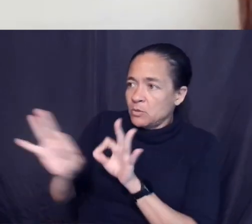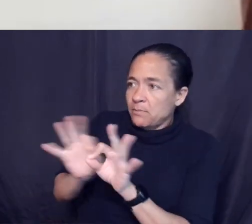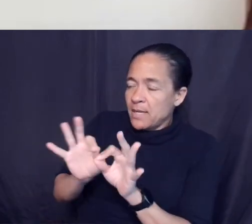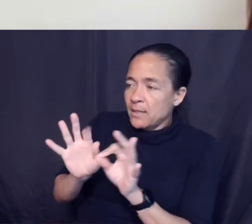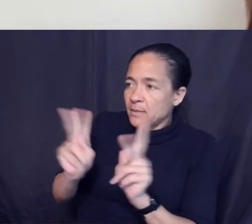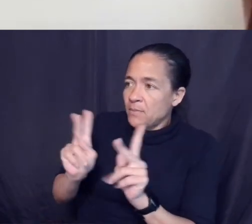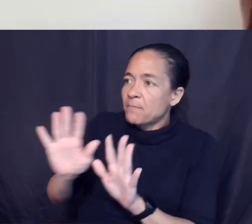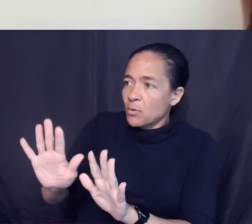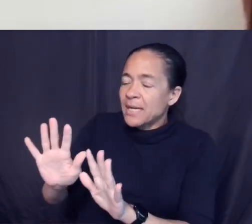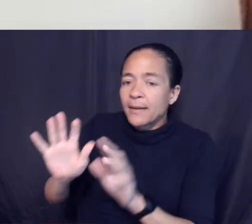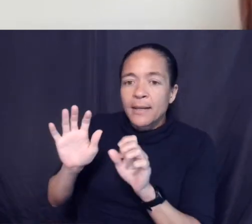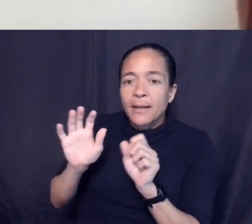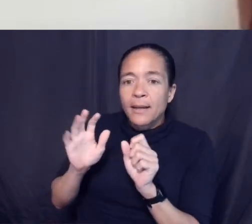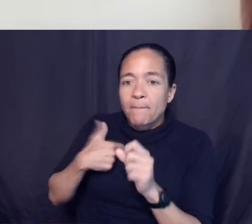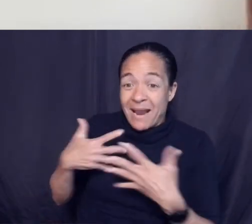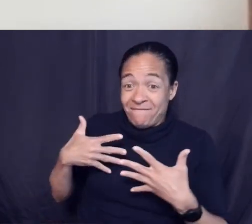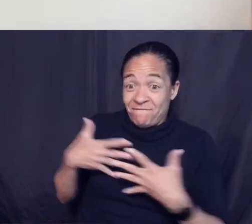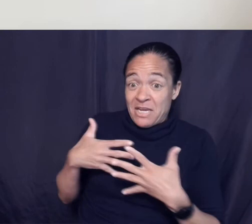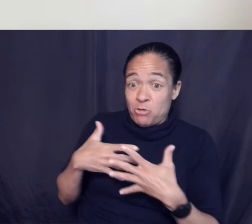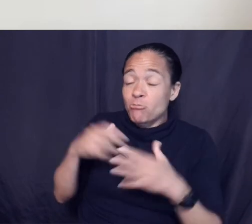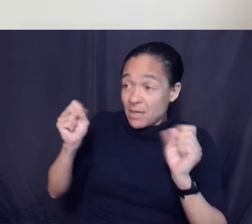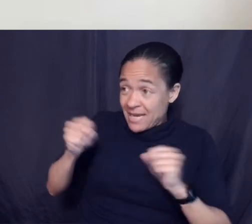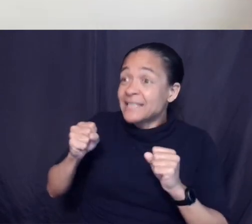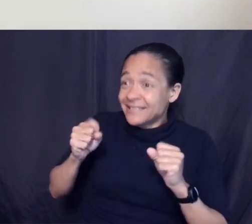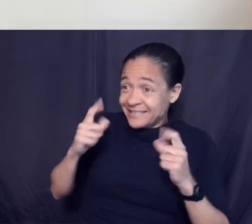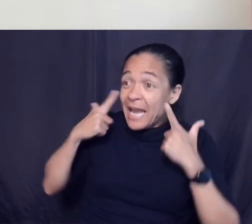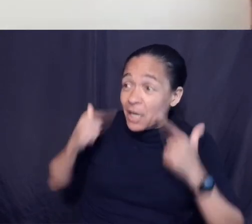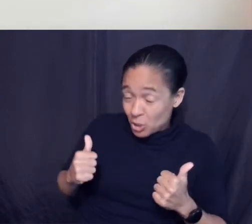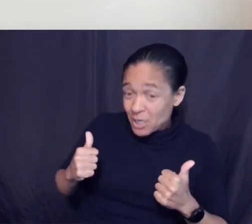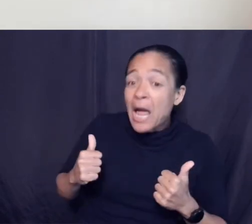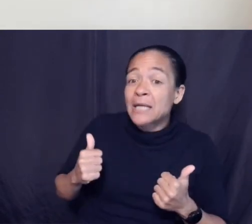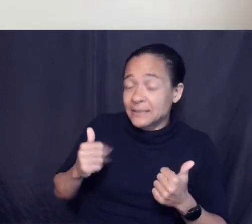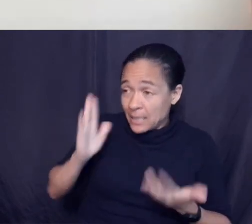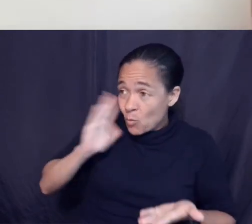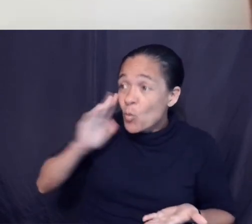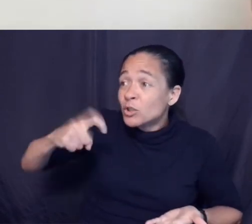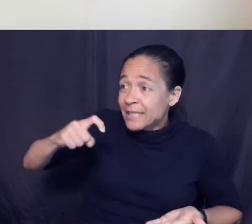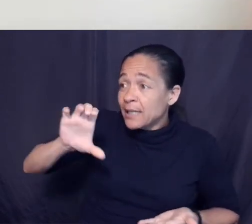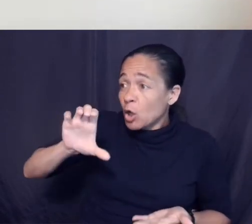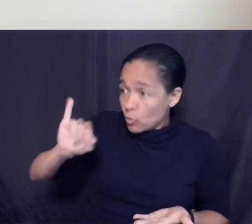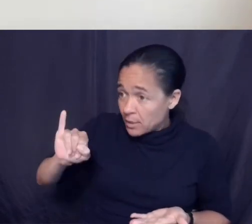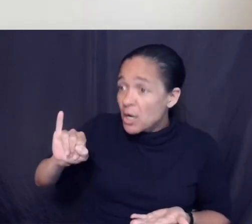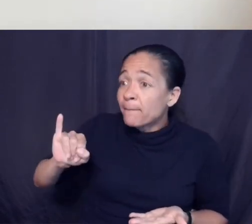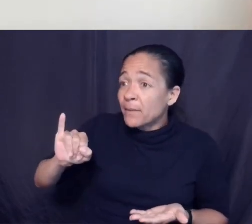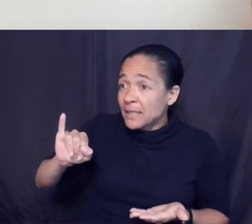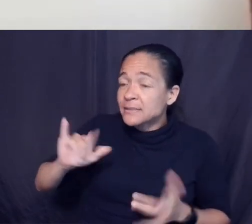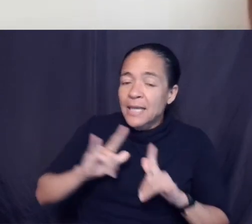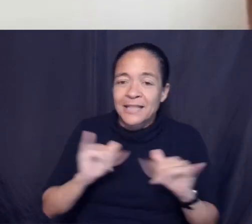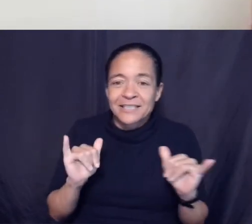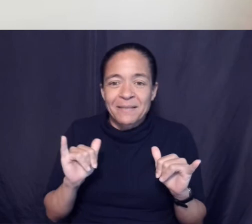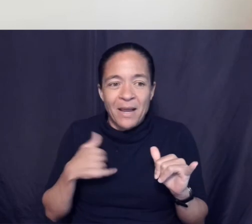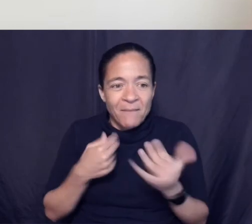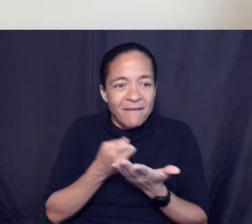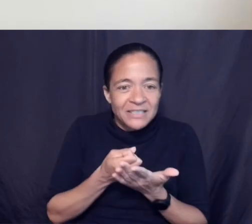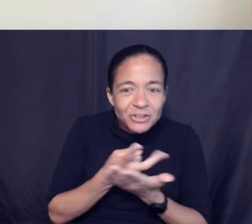explaining, like, well, my fears are, of course, confirmed that he has hearing loss and he's going to need cochlear implants. But